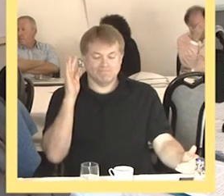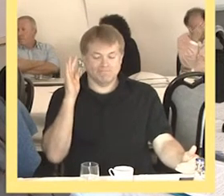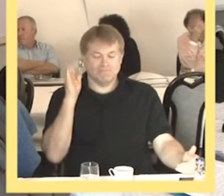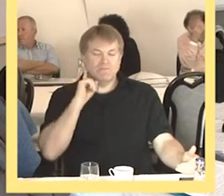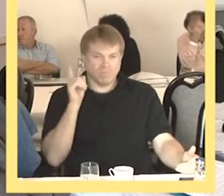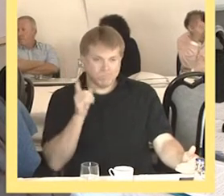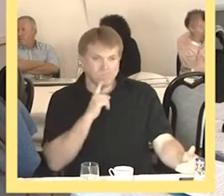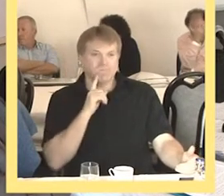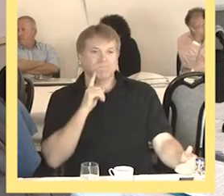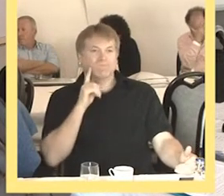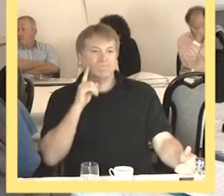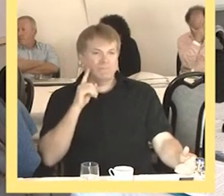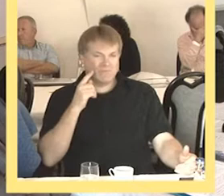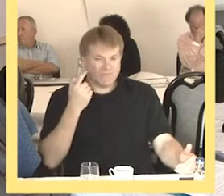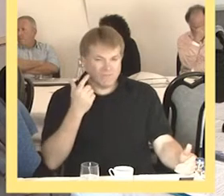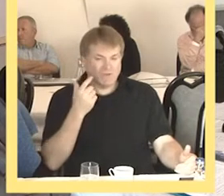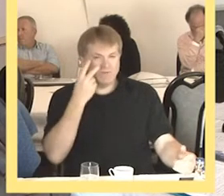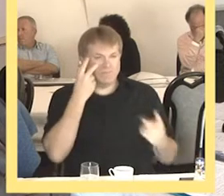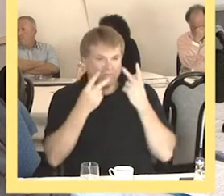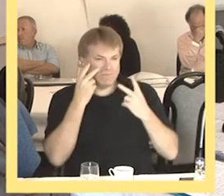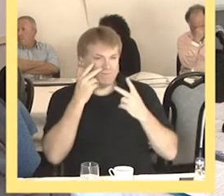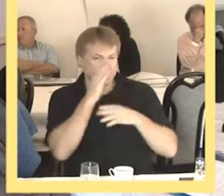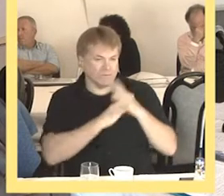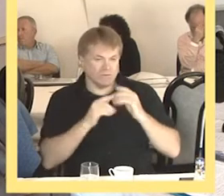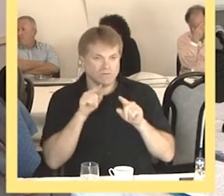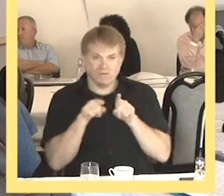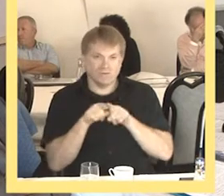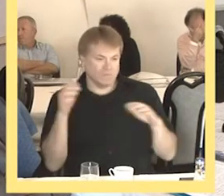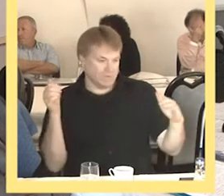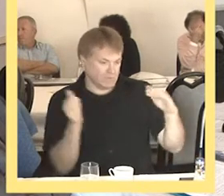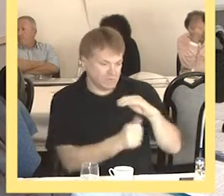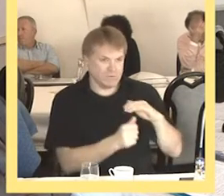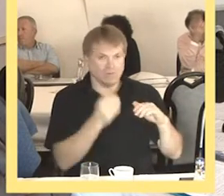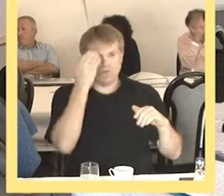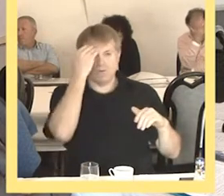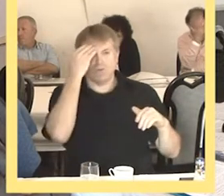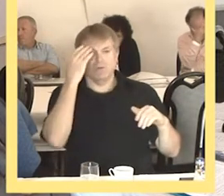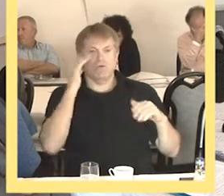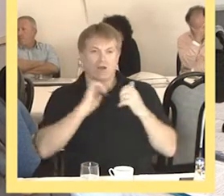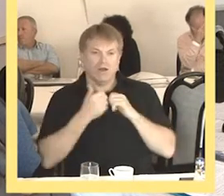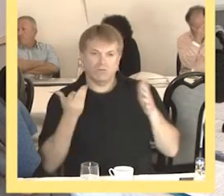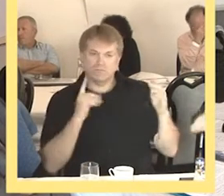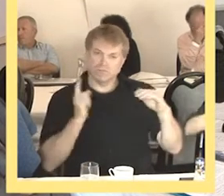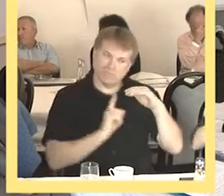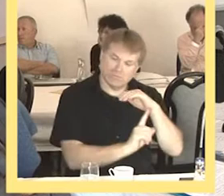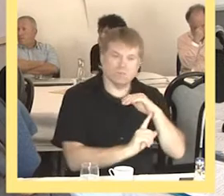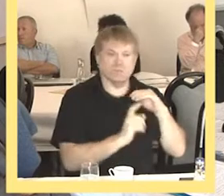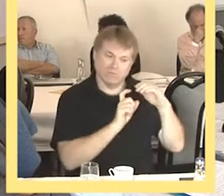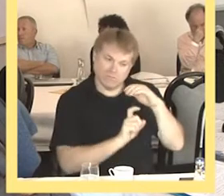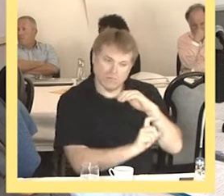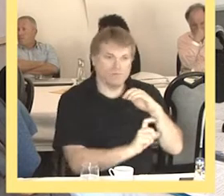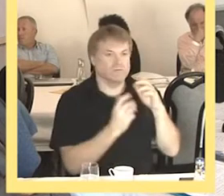mostly independent in the shelters and how they can stay there in a better way. We were talking about how to prepare